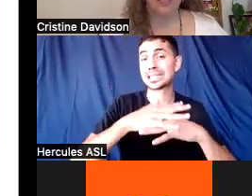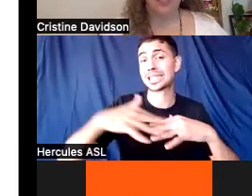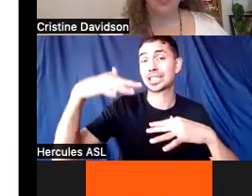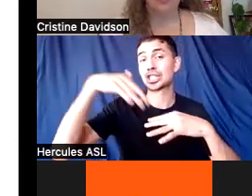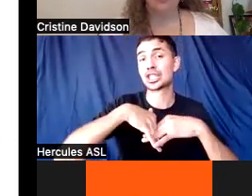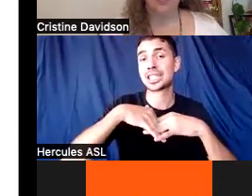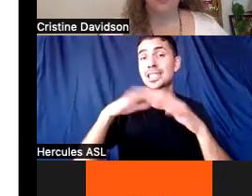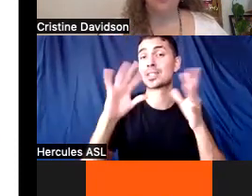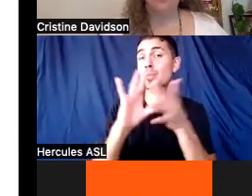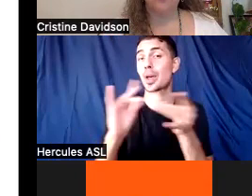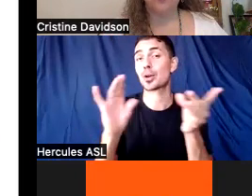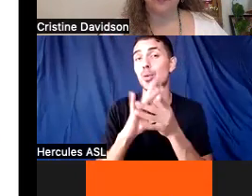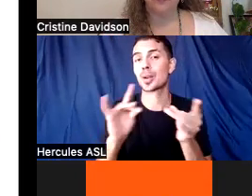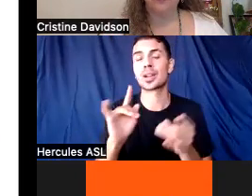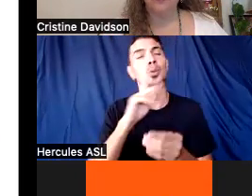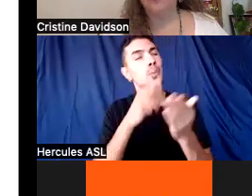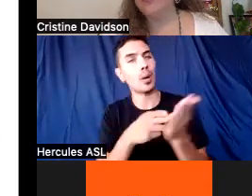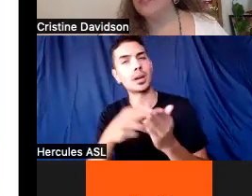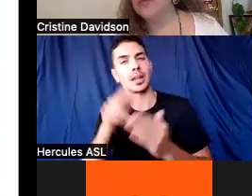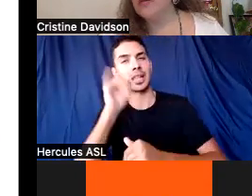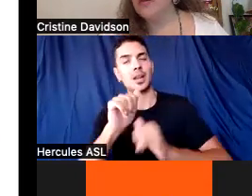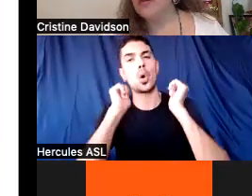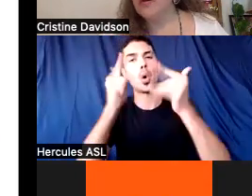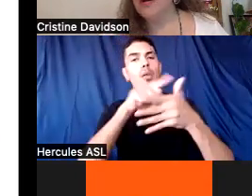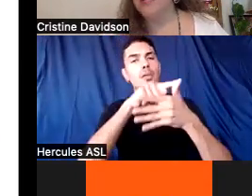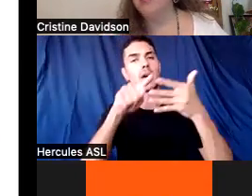the pillars, right?